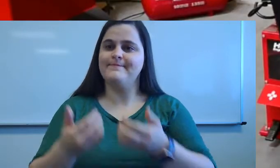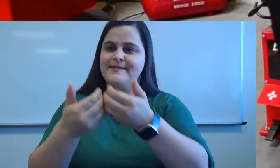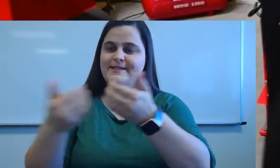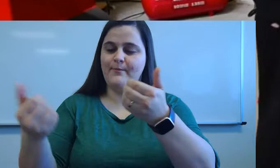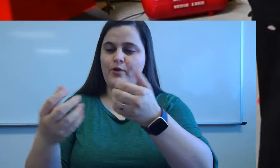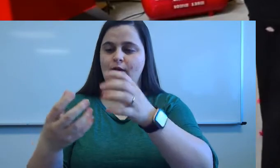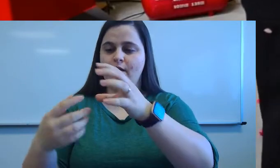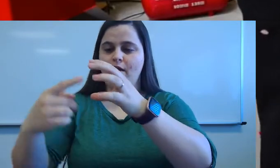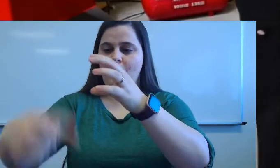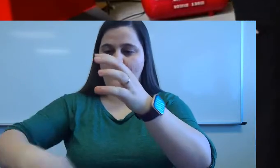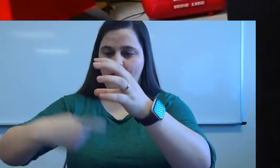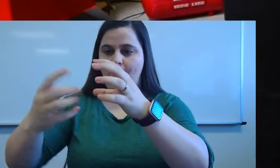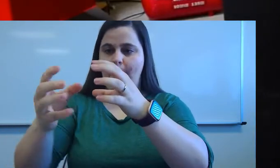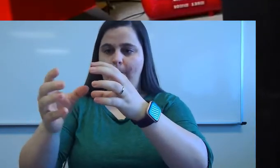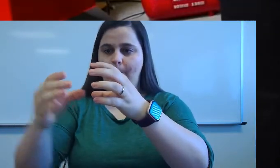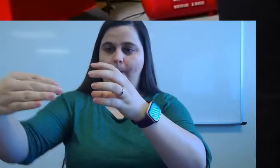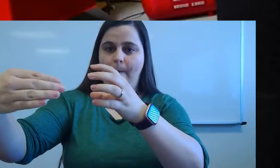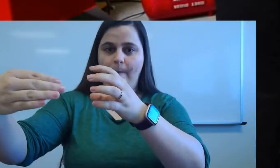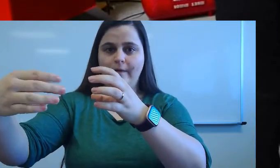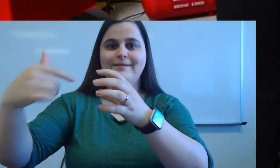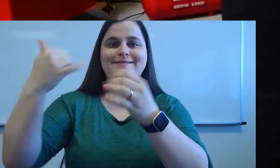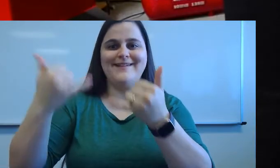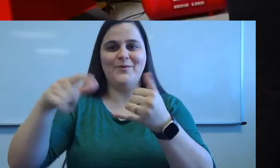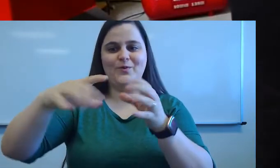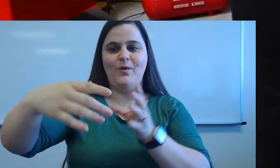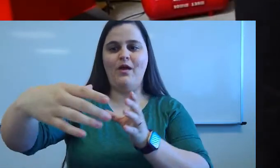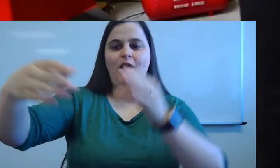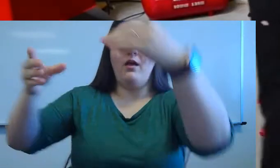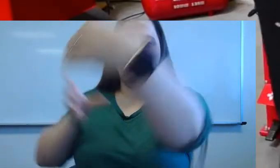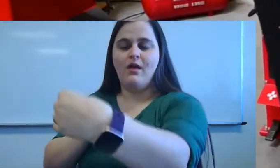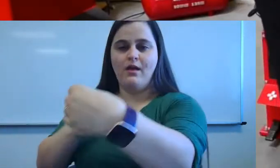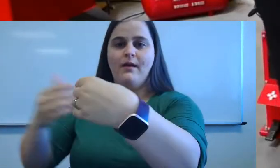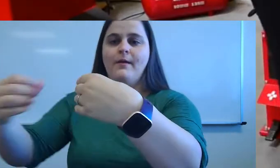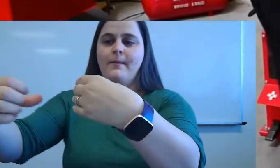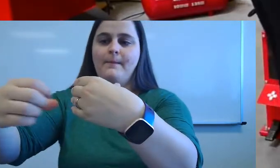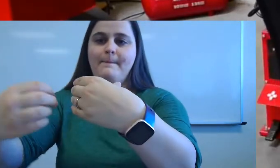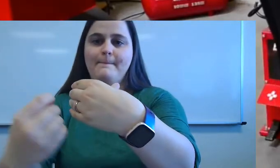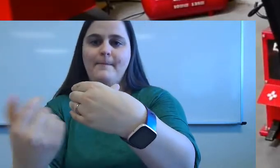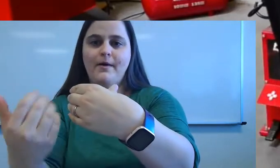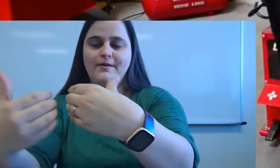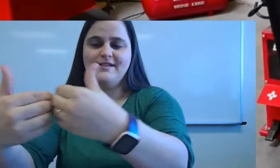We've separated the outside bead. Now we need to flip it over and separate the inside bead.